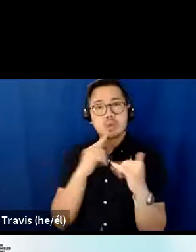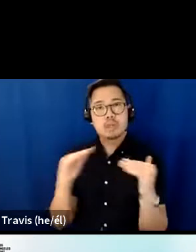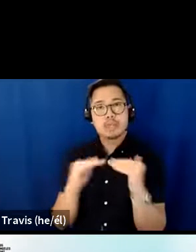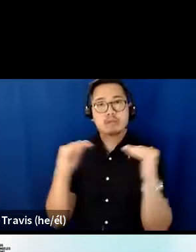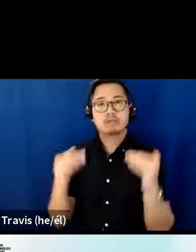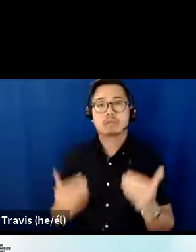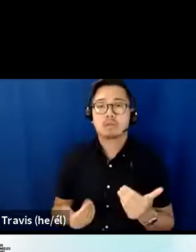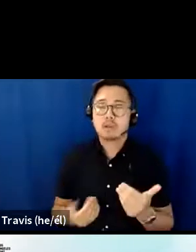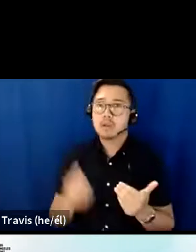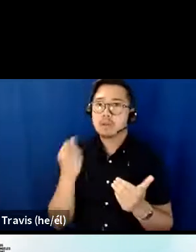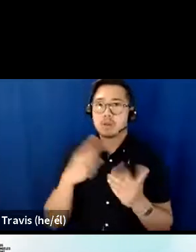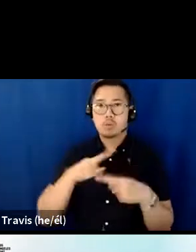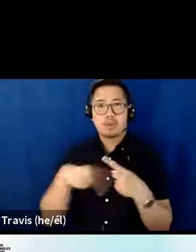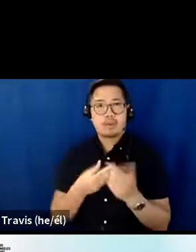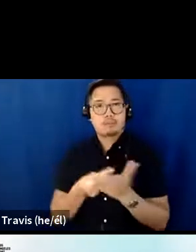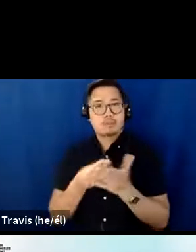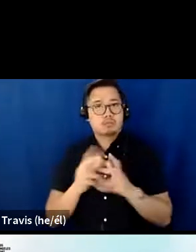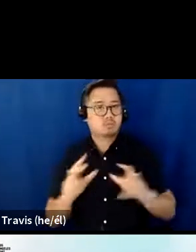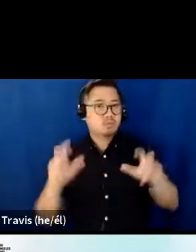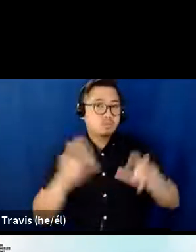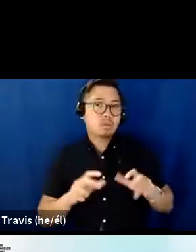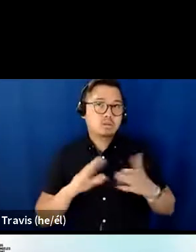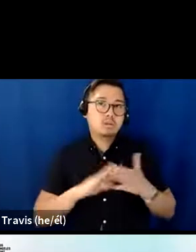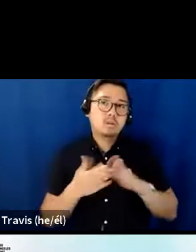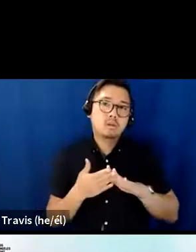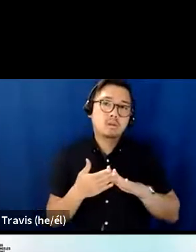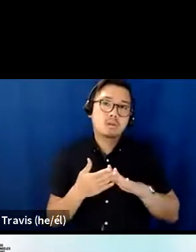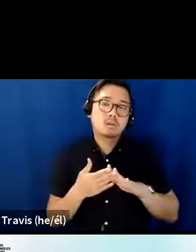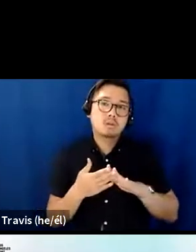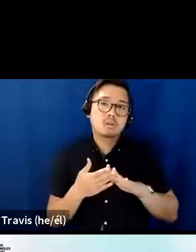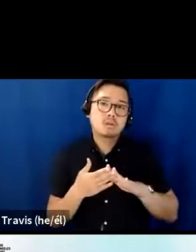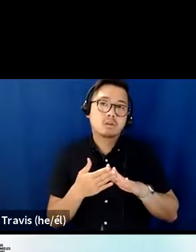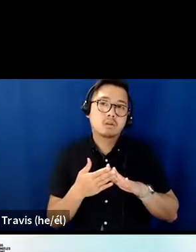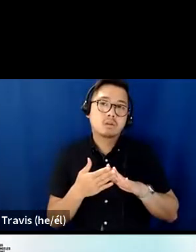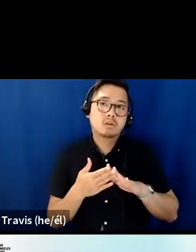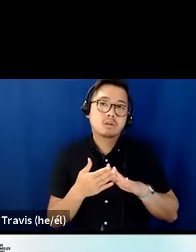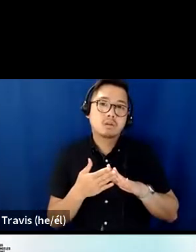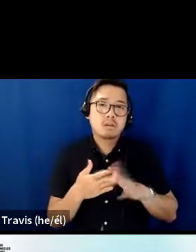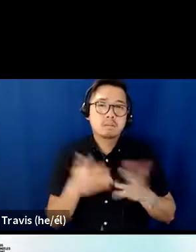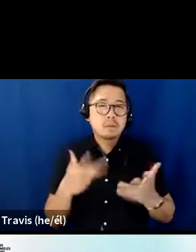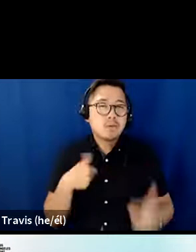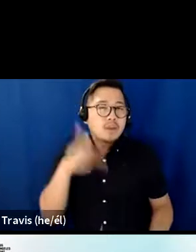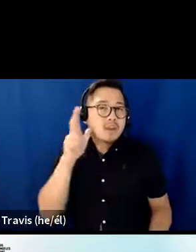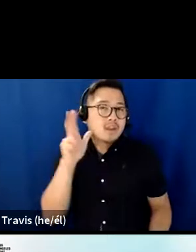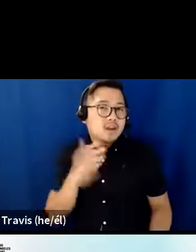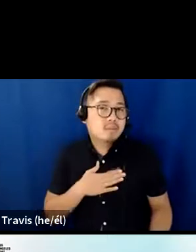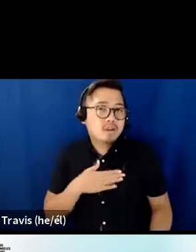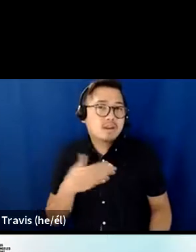intra-communally and you know, across the board. Y'all might hear my puppy crying too.